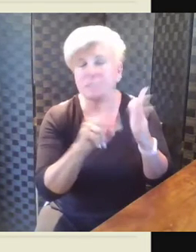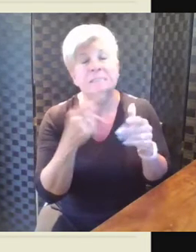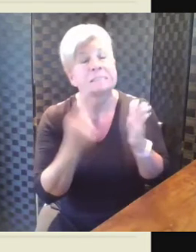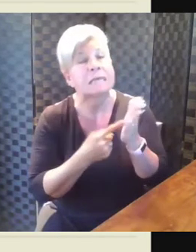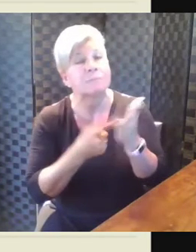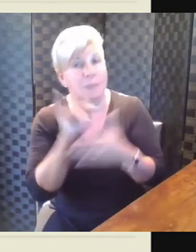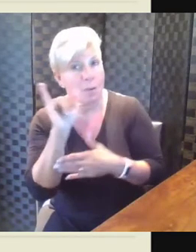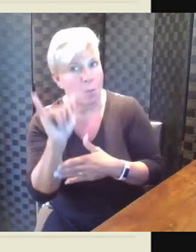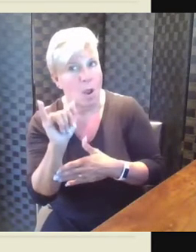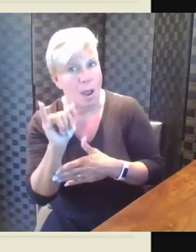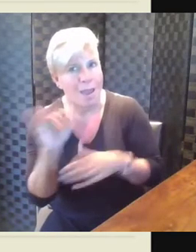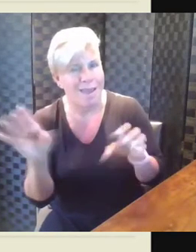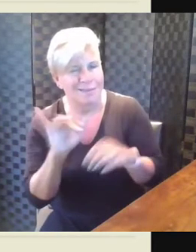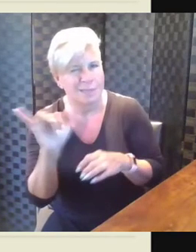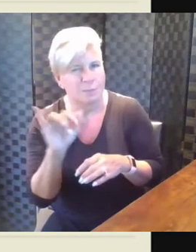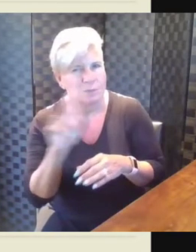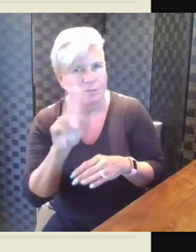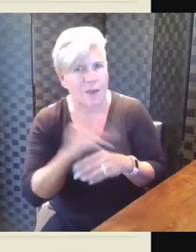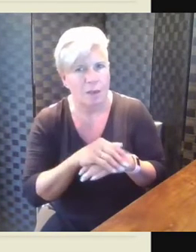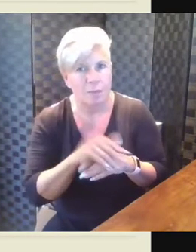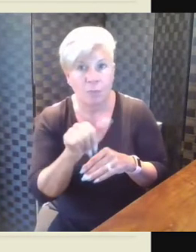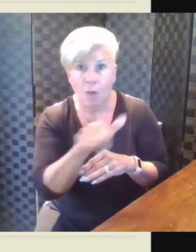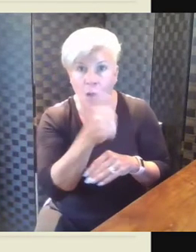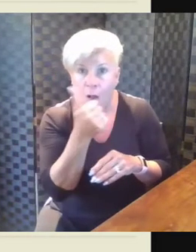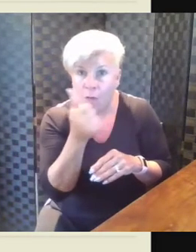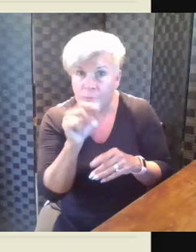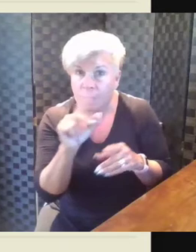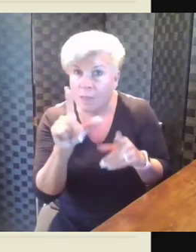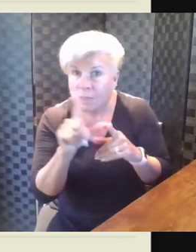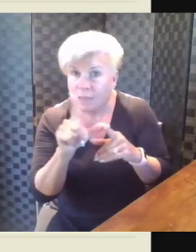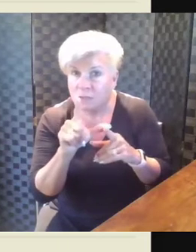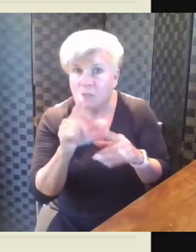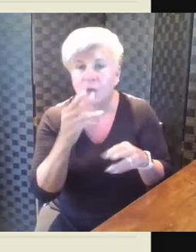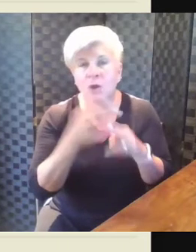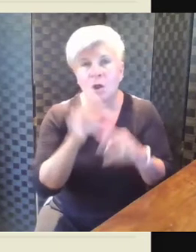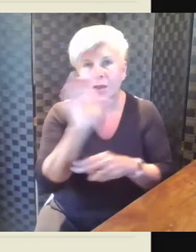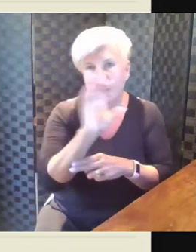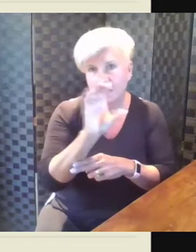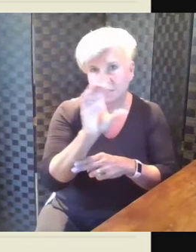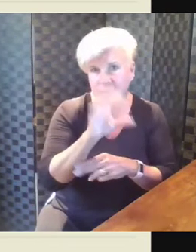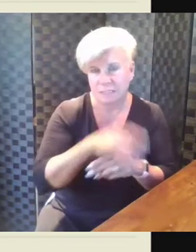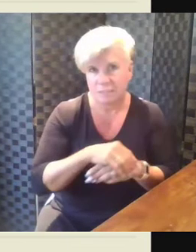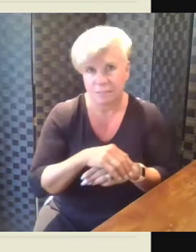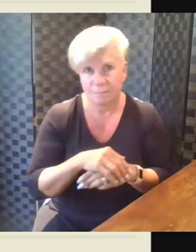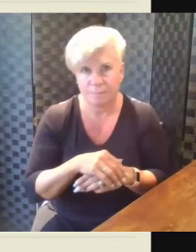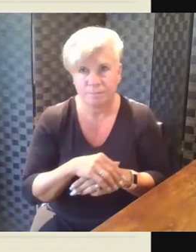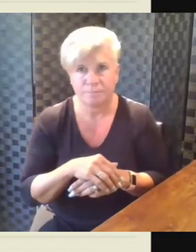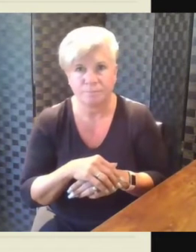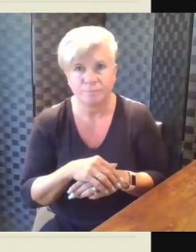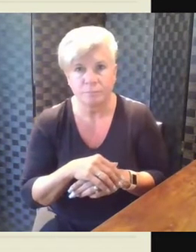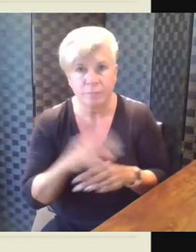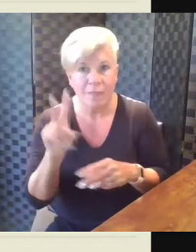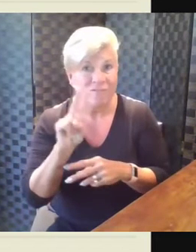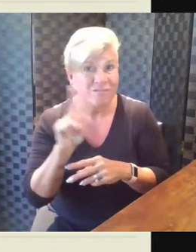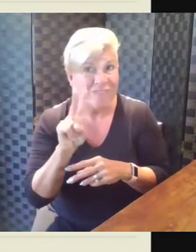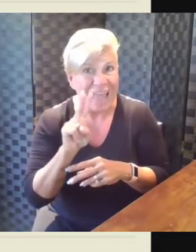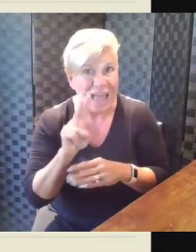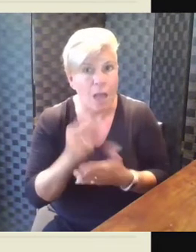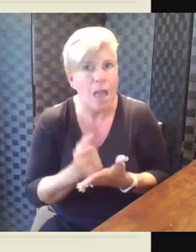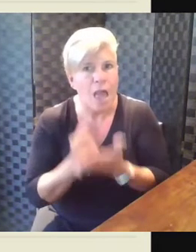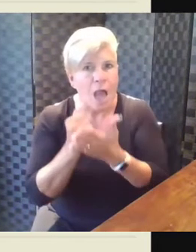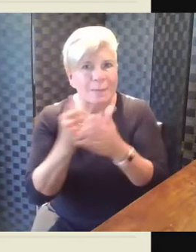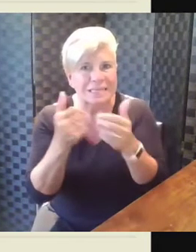too. The rest of the letters are called consonants. Vowel sounds